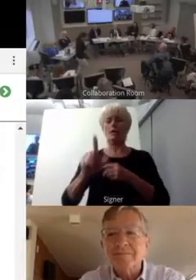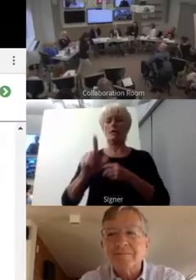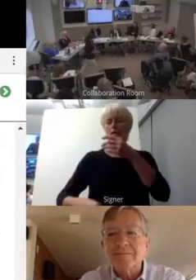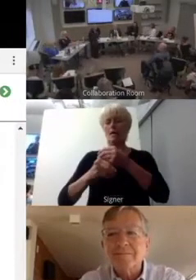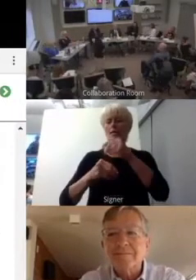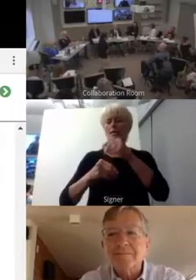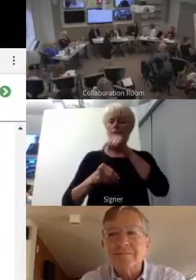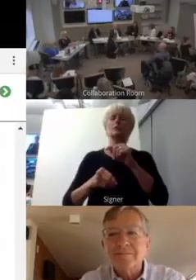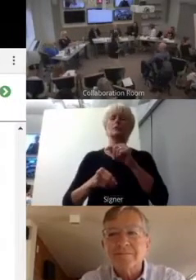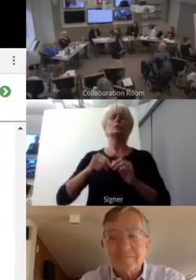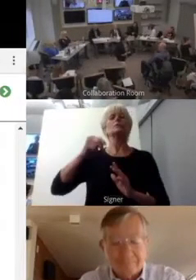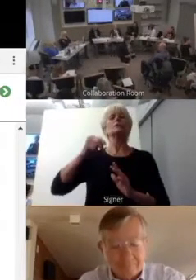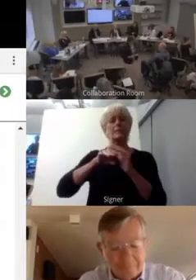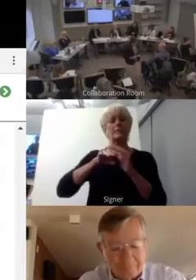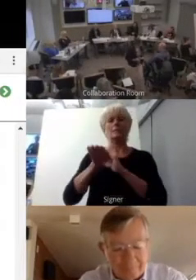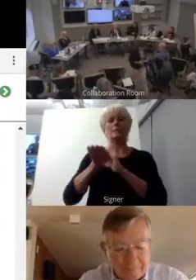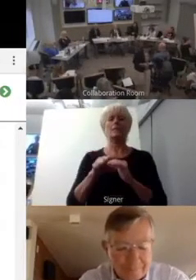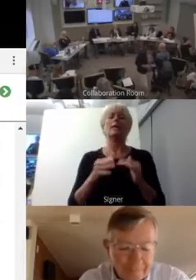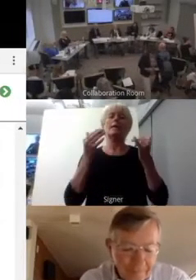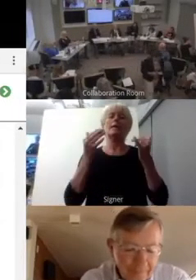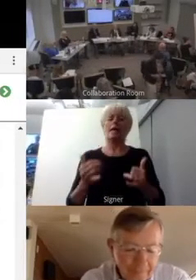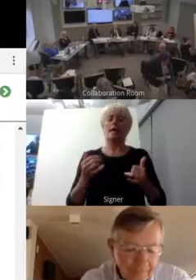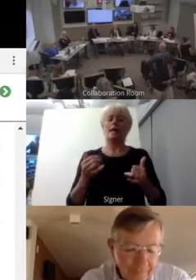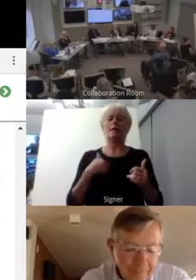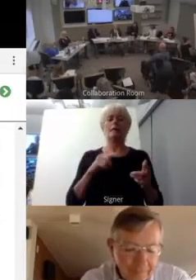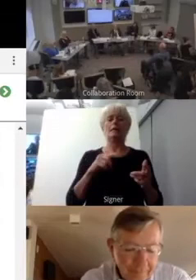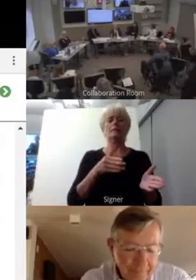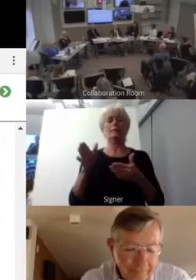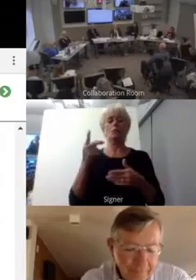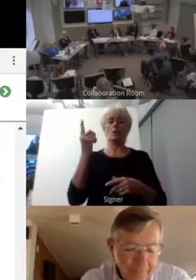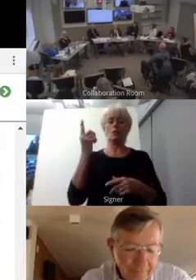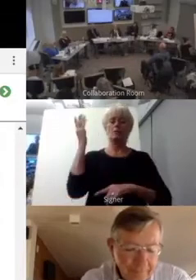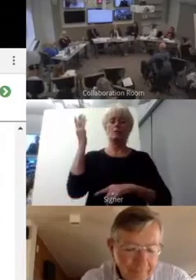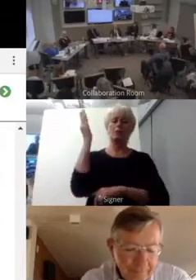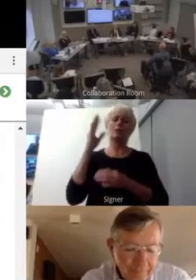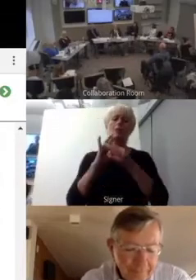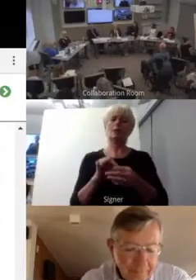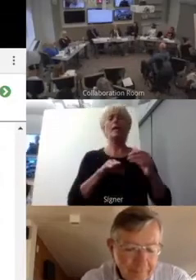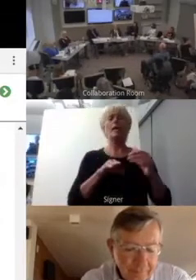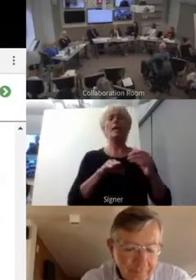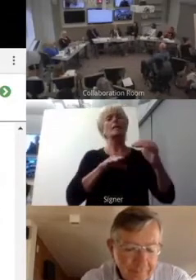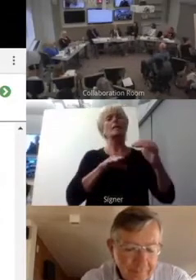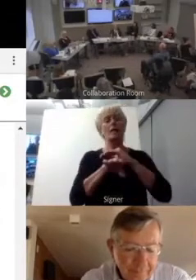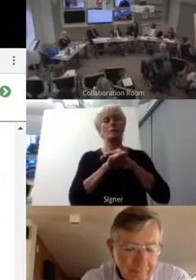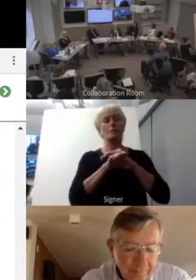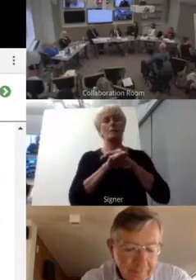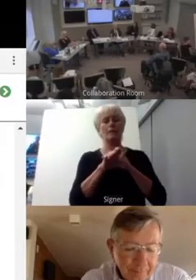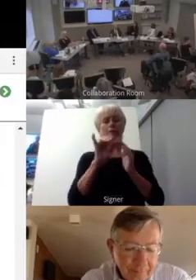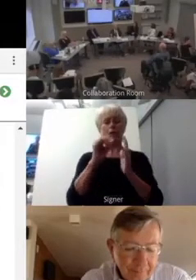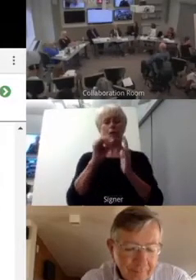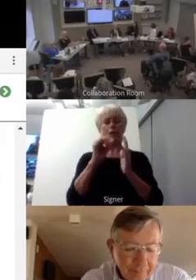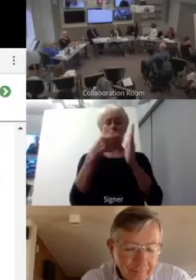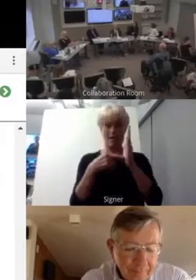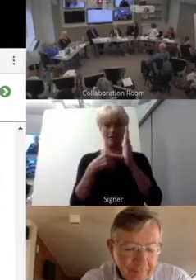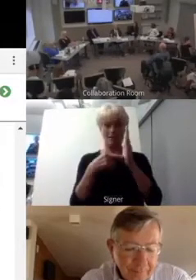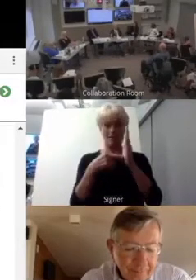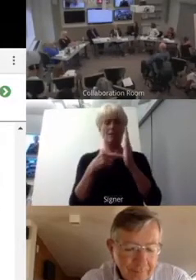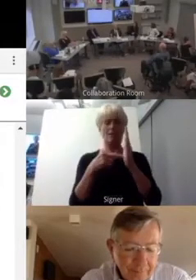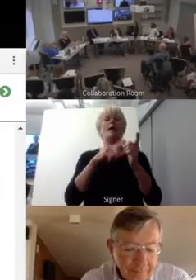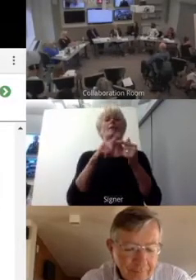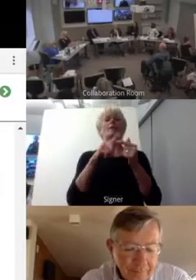going to first hear from a speaker to talk about developing accessibility regulations under it, and then we'll hear from a speaker involved